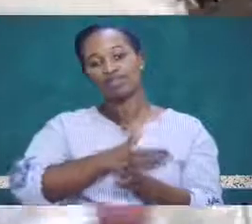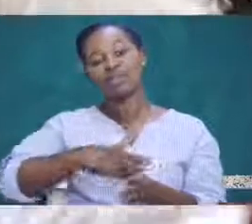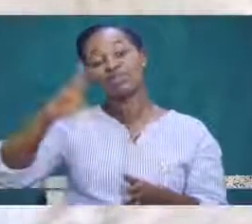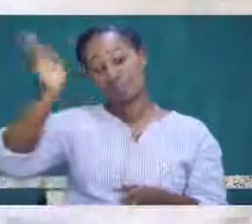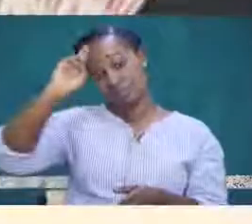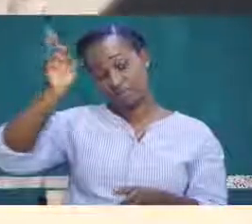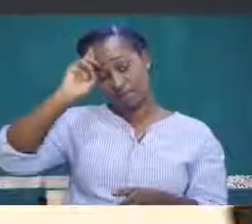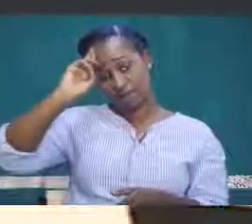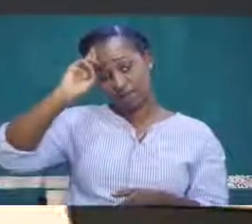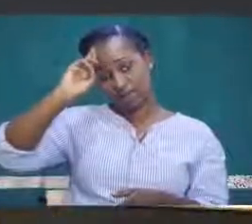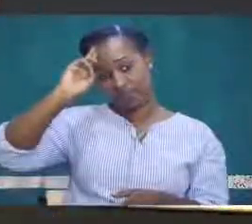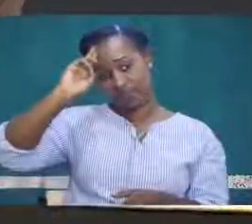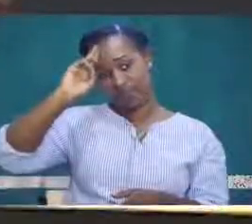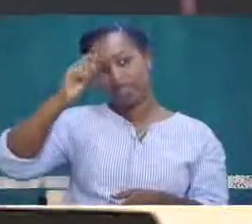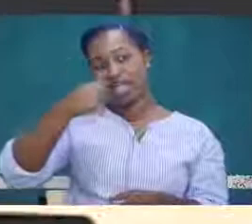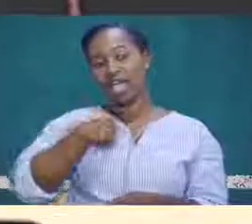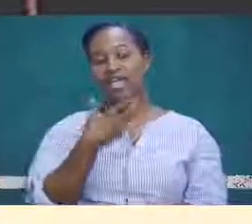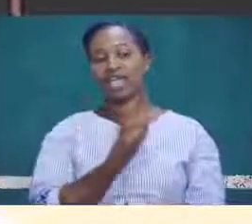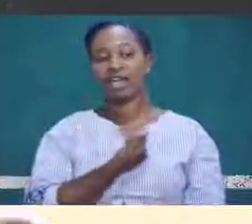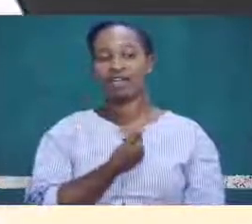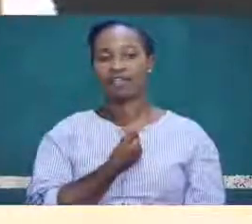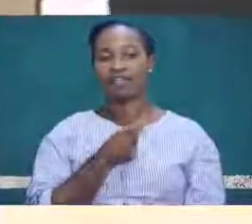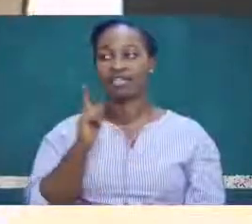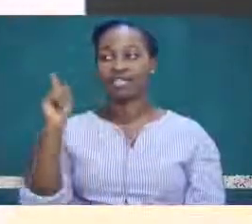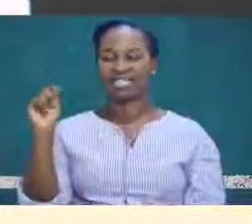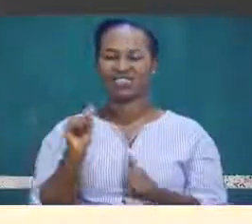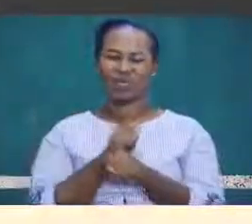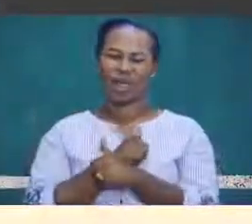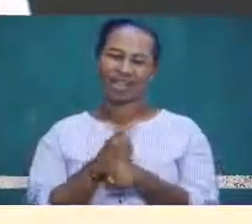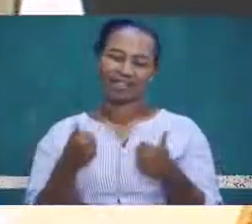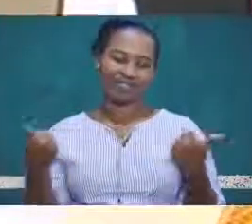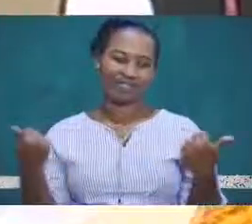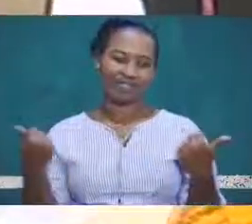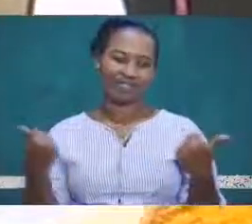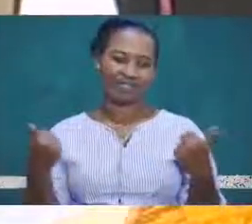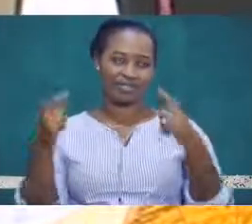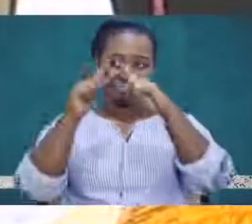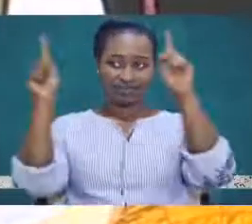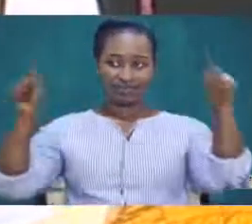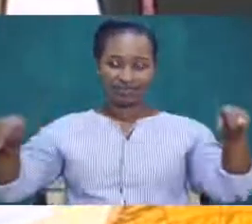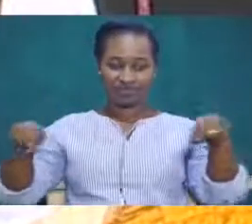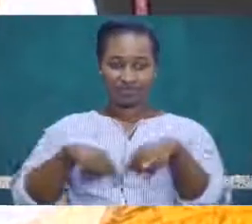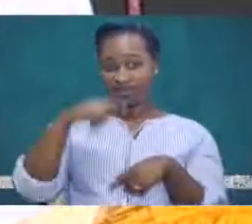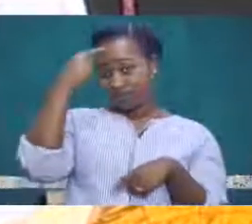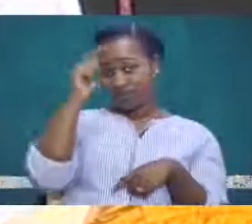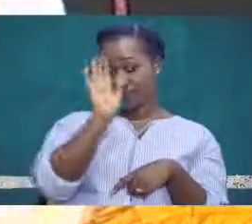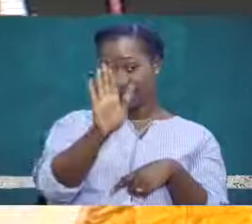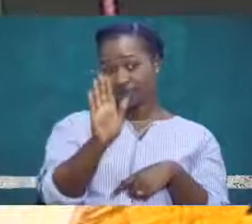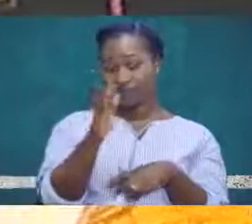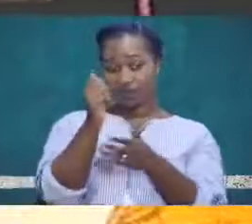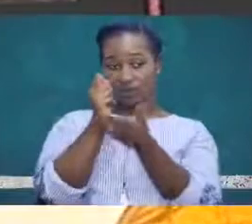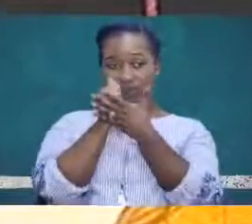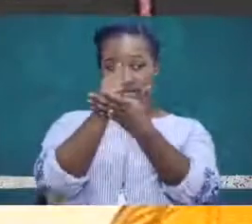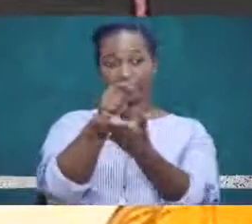it. I also have a wonderful flashcard here for you to help